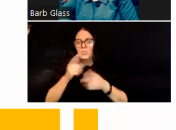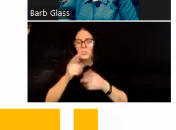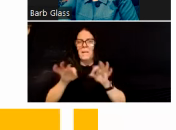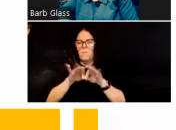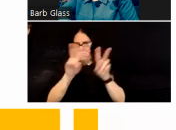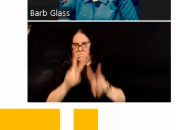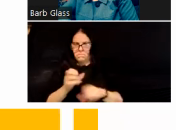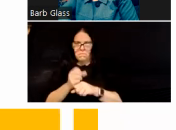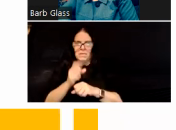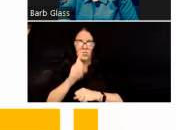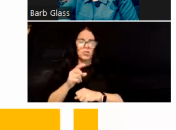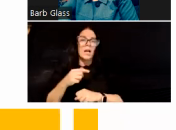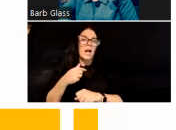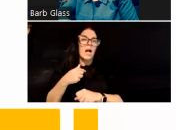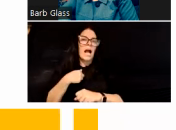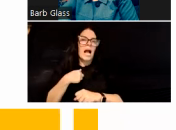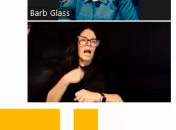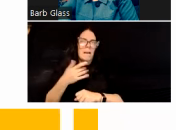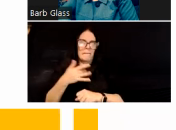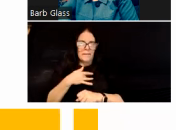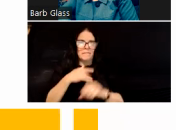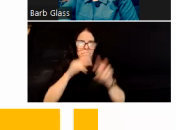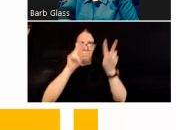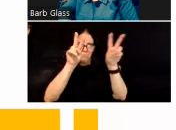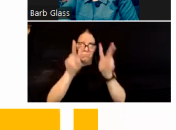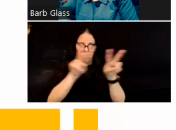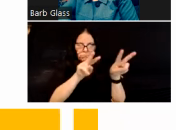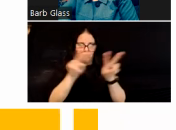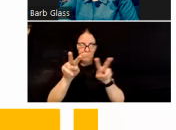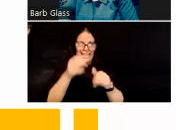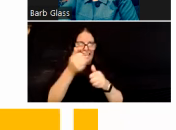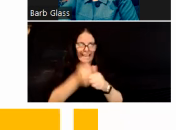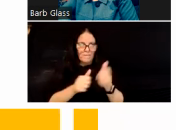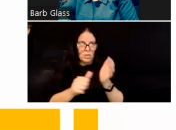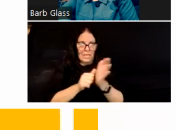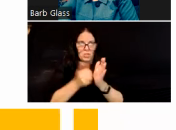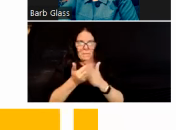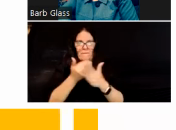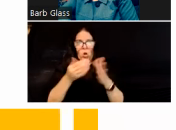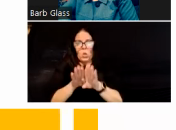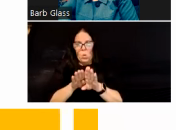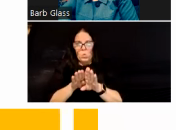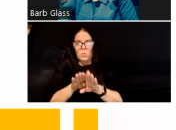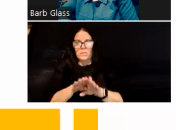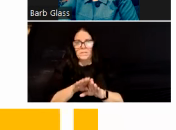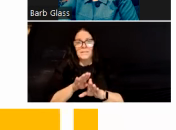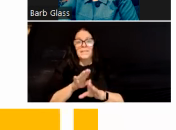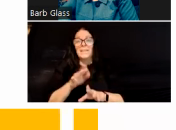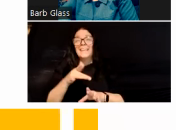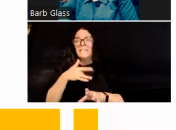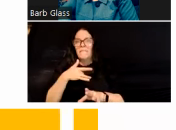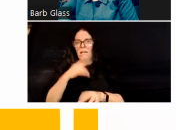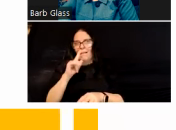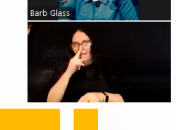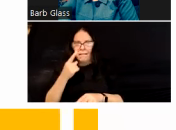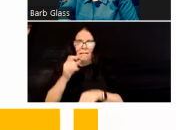check. I usually check every element, every page before I close a file. And that sounds onerous, but again,